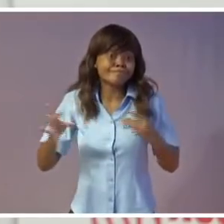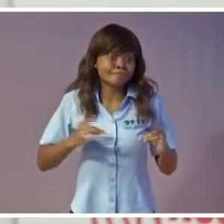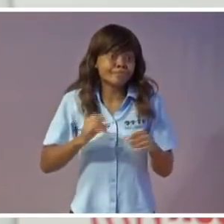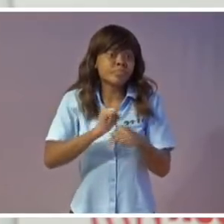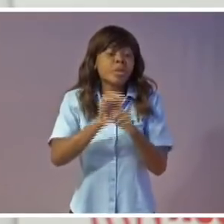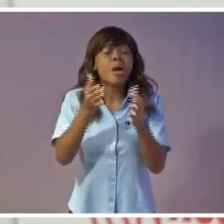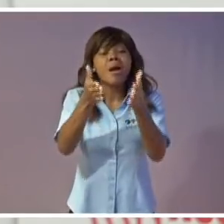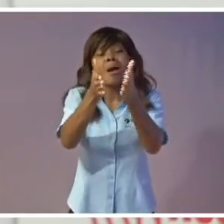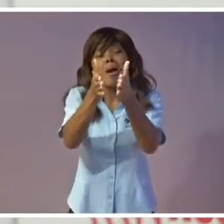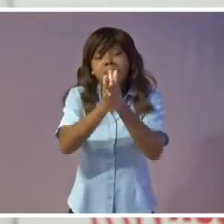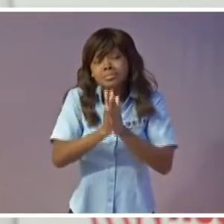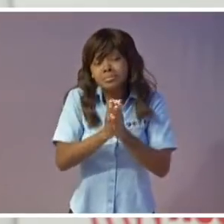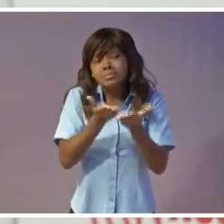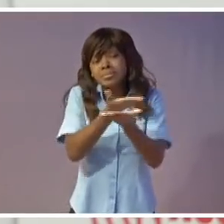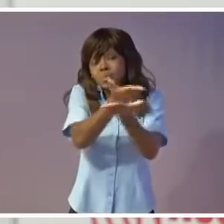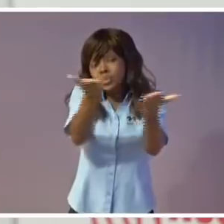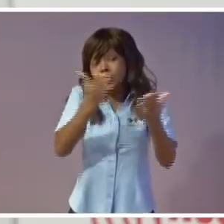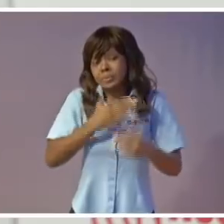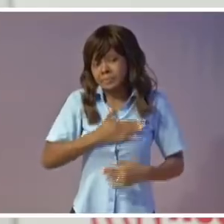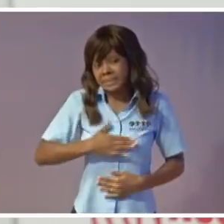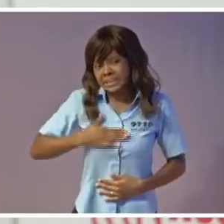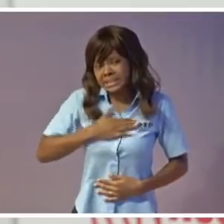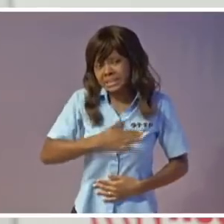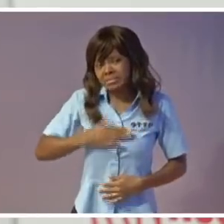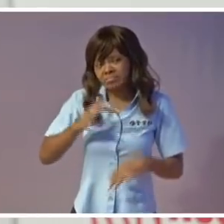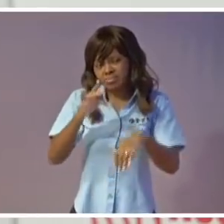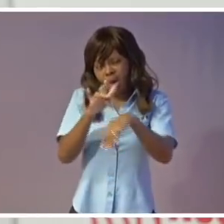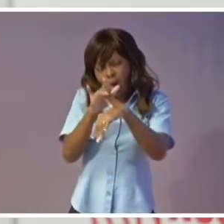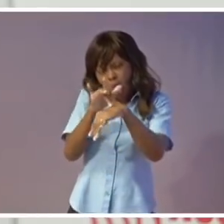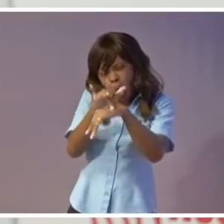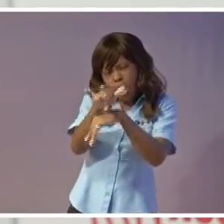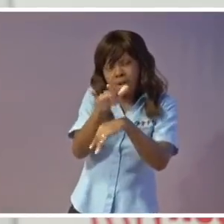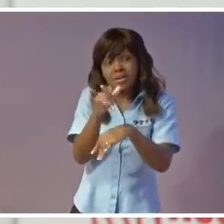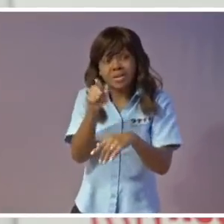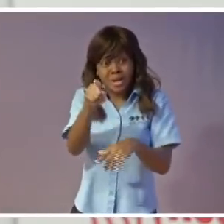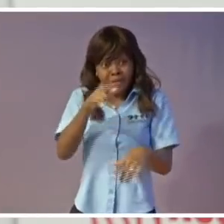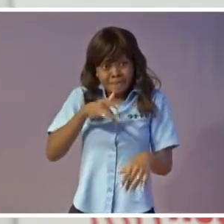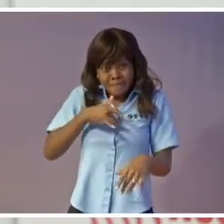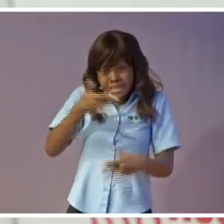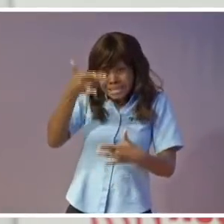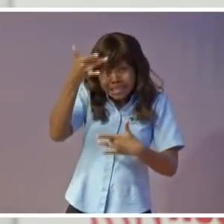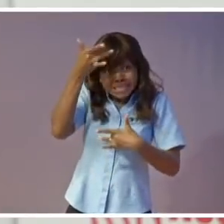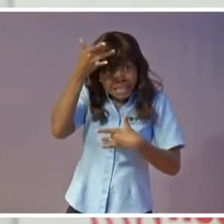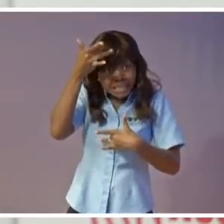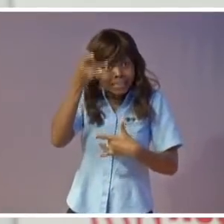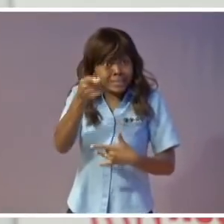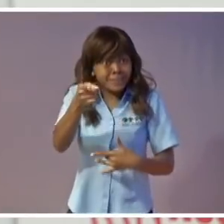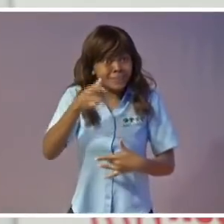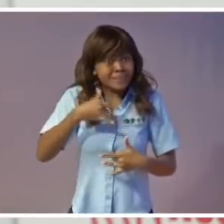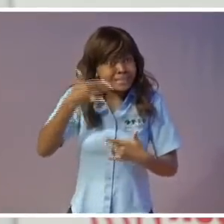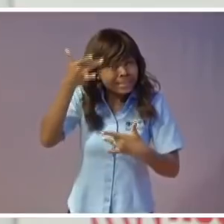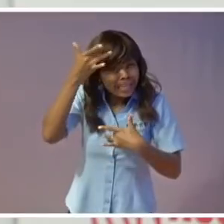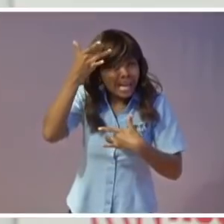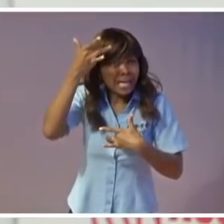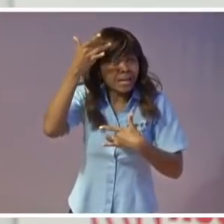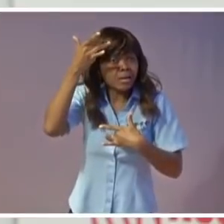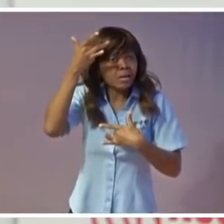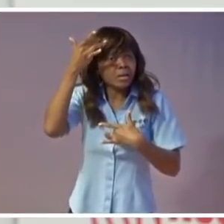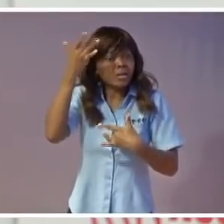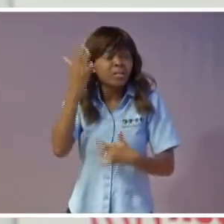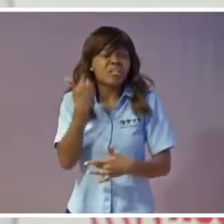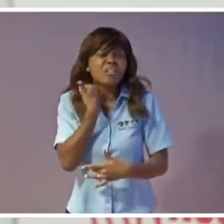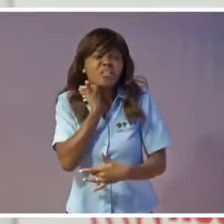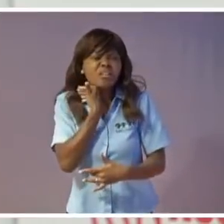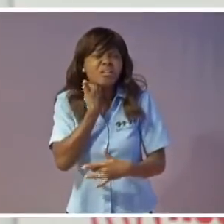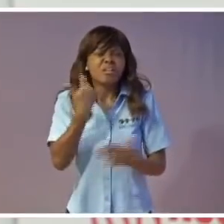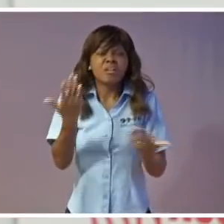medical attention early on in the course of any sort of symptoms that you may have. This is